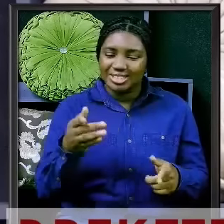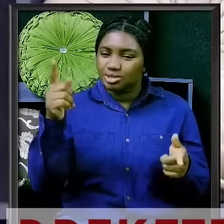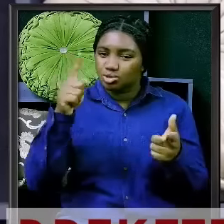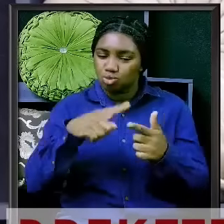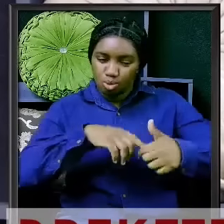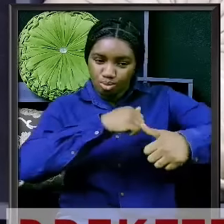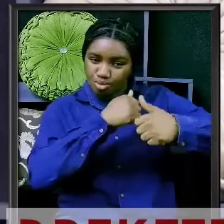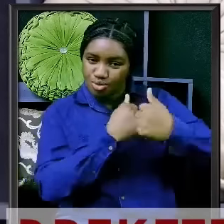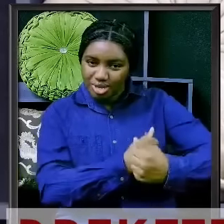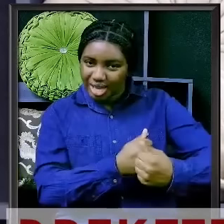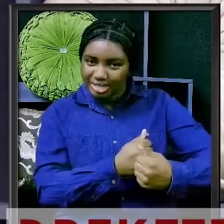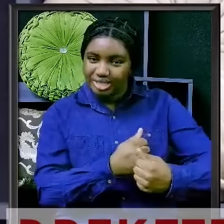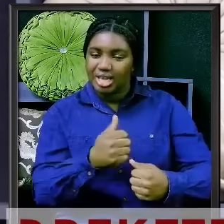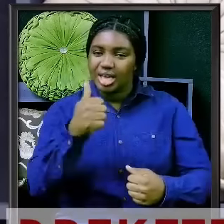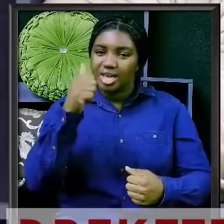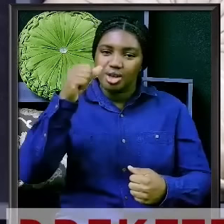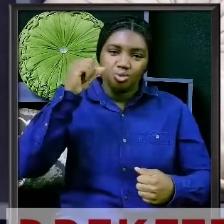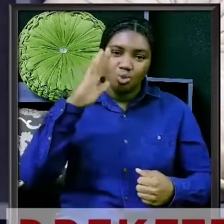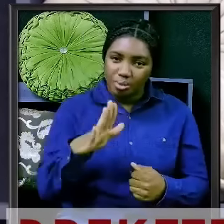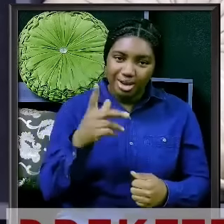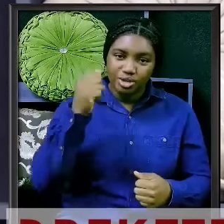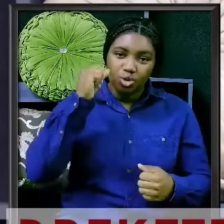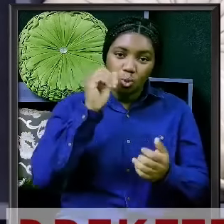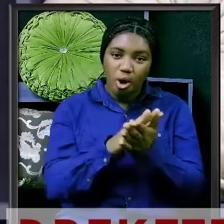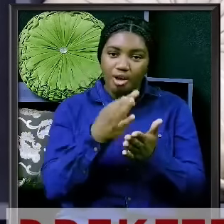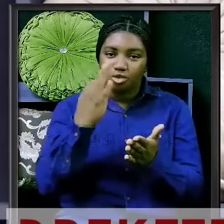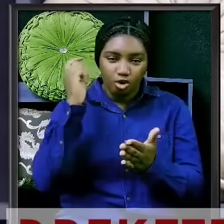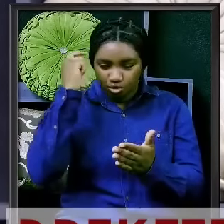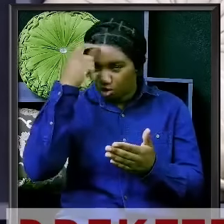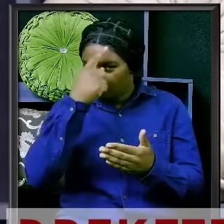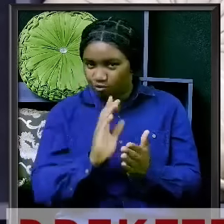Ebonyi woman, I know she gives me all support.